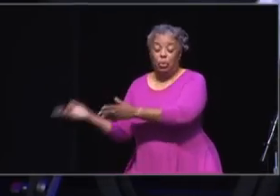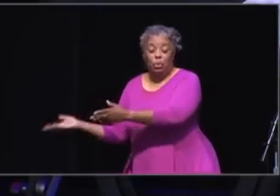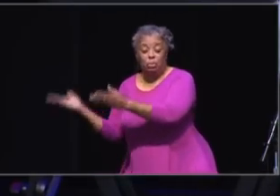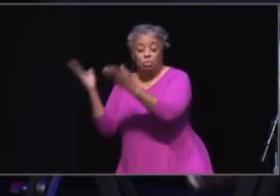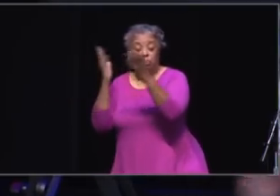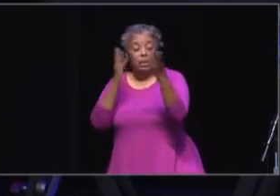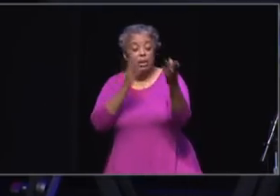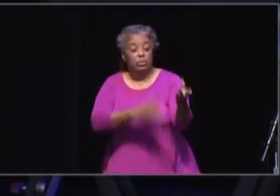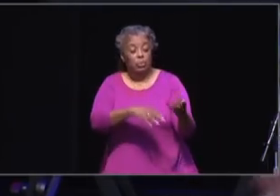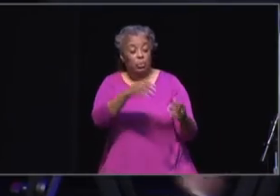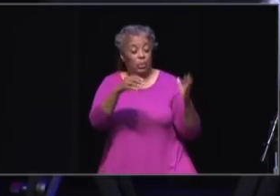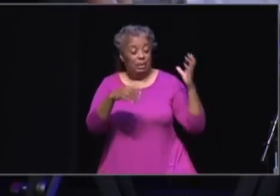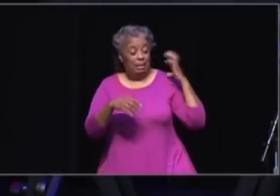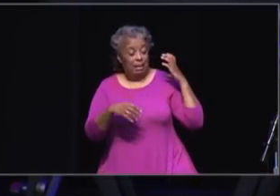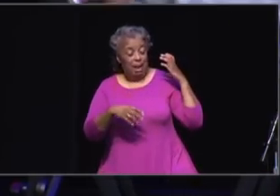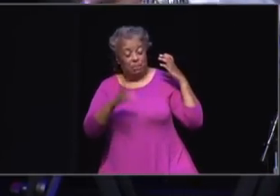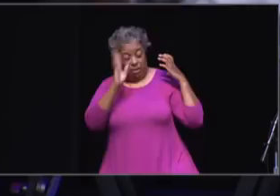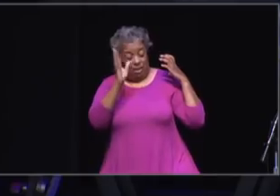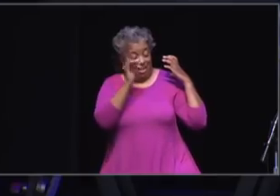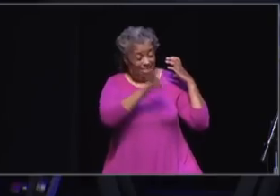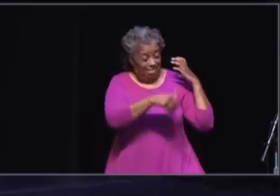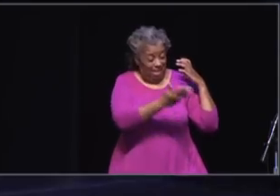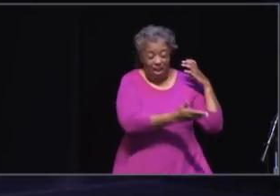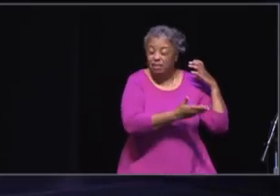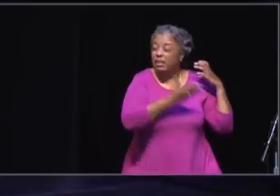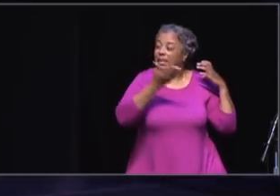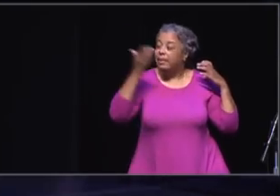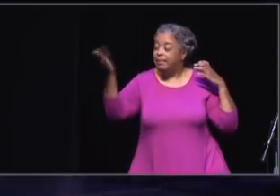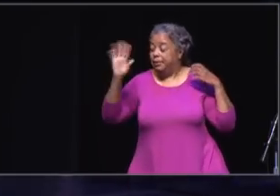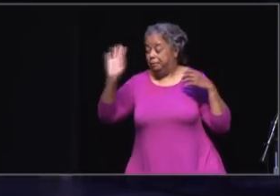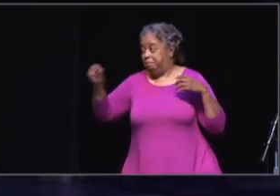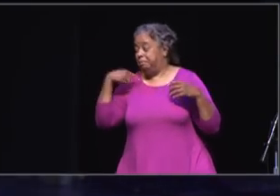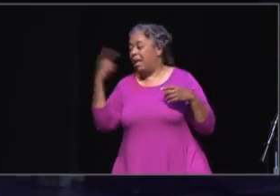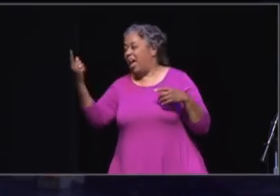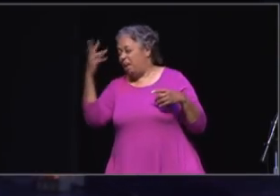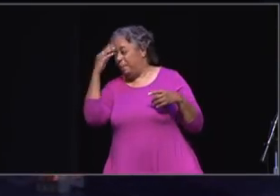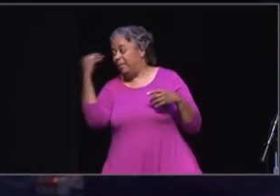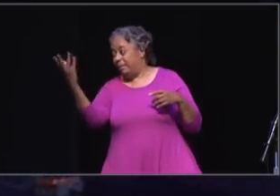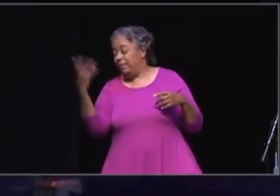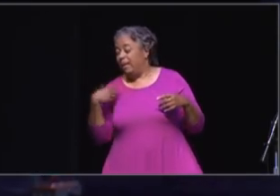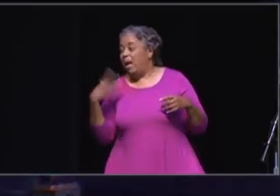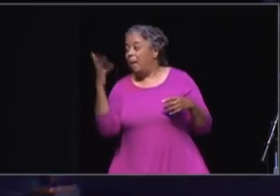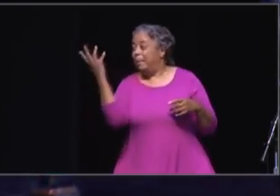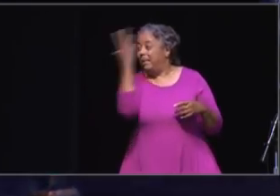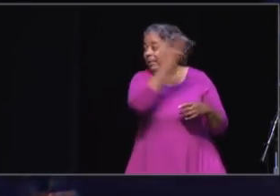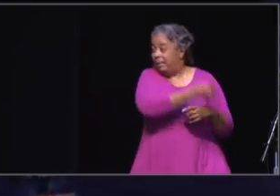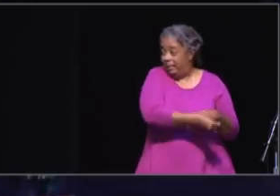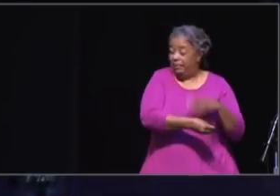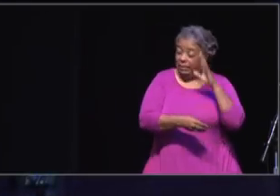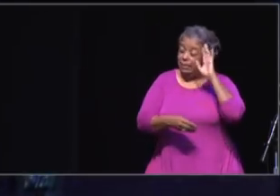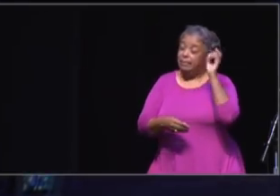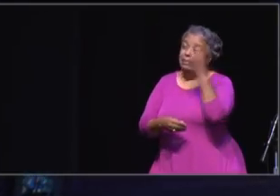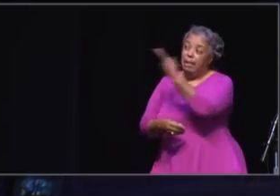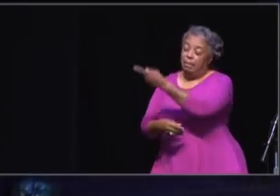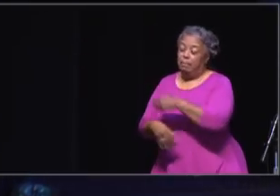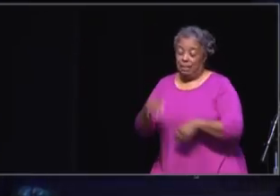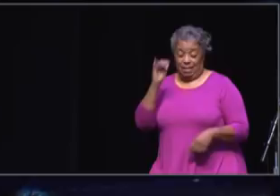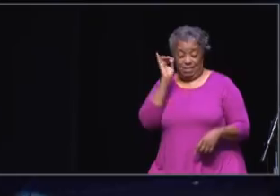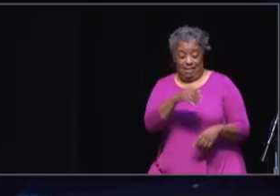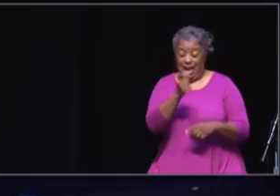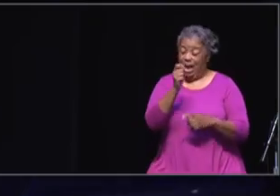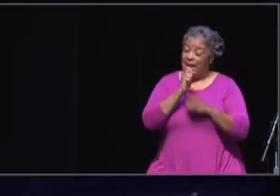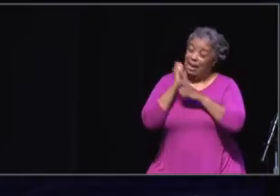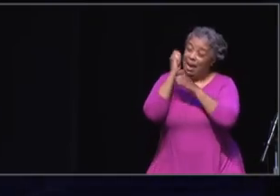captain and tell him I'm gone, Lord, Lord. Tell him I'm gone. Huh. Take